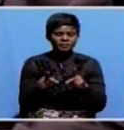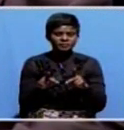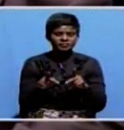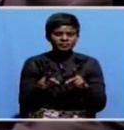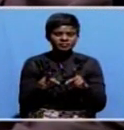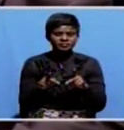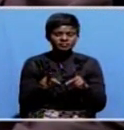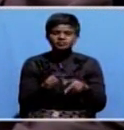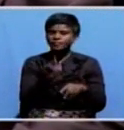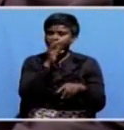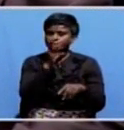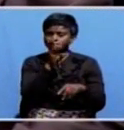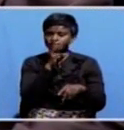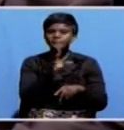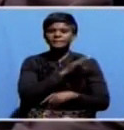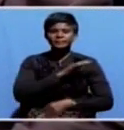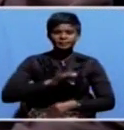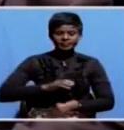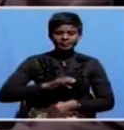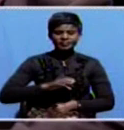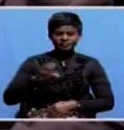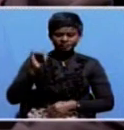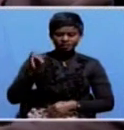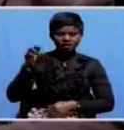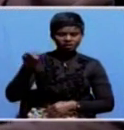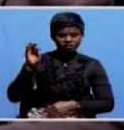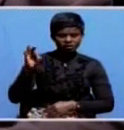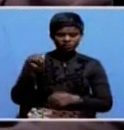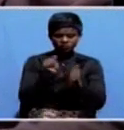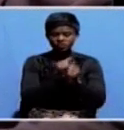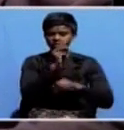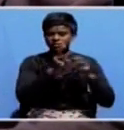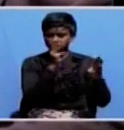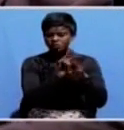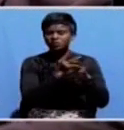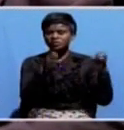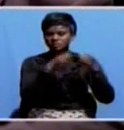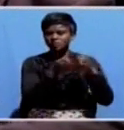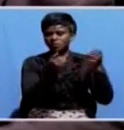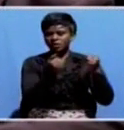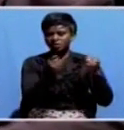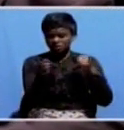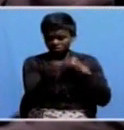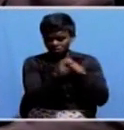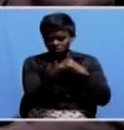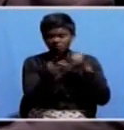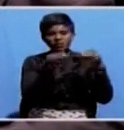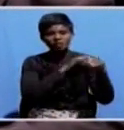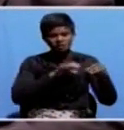The water utilities, IMF and the World Bank wanted them privatized, but Chiluba delayed